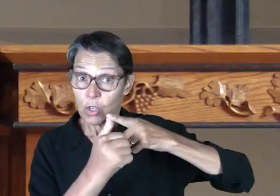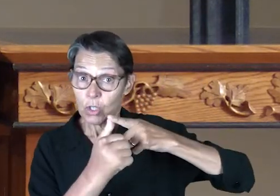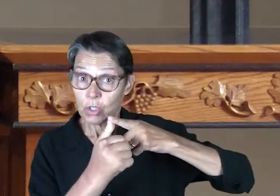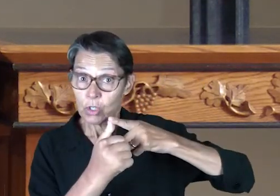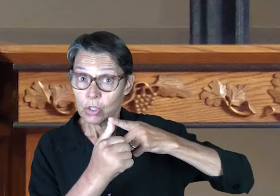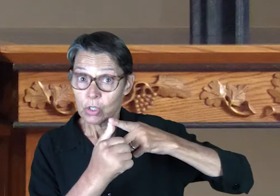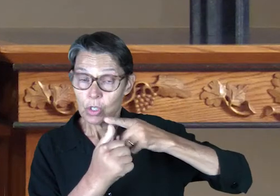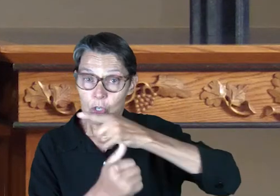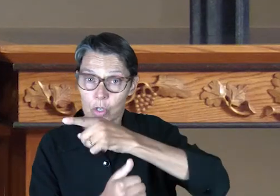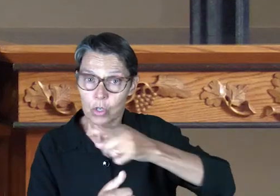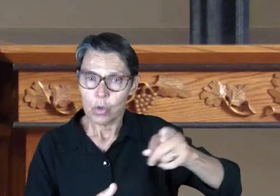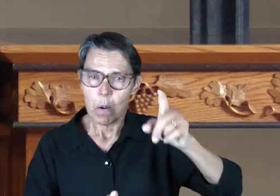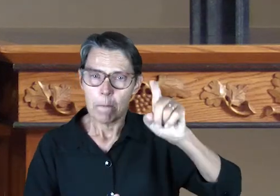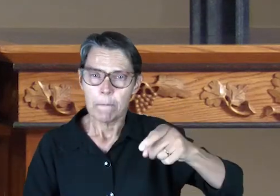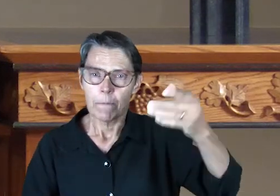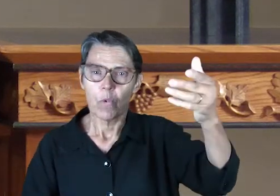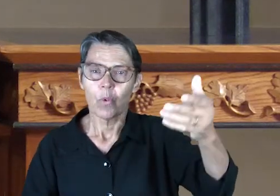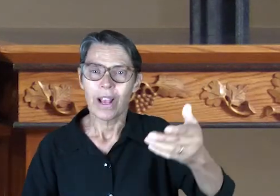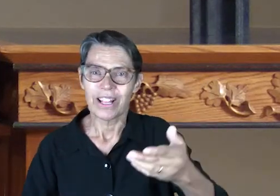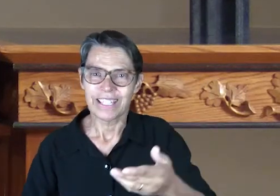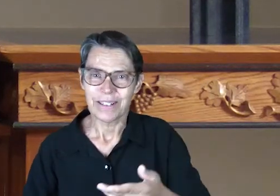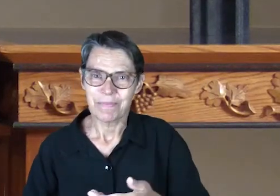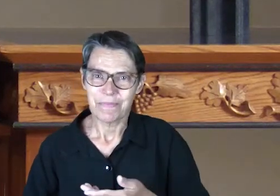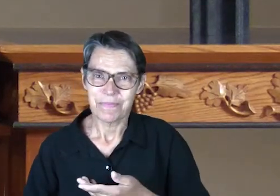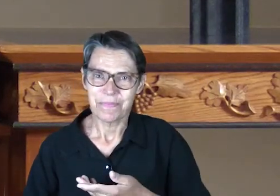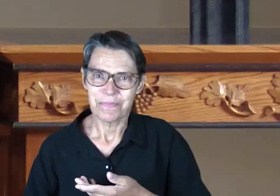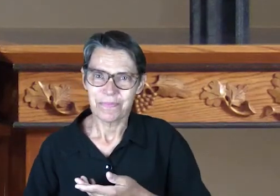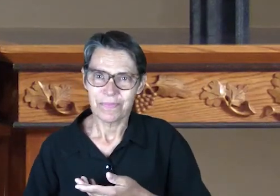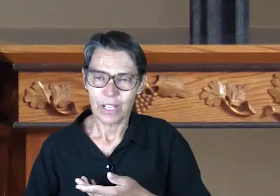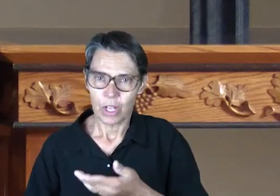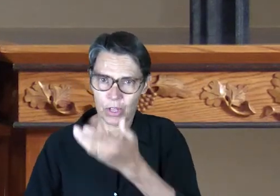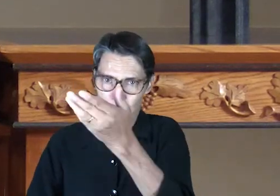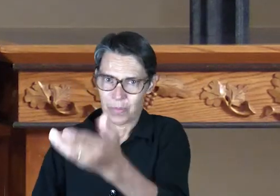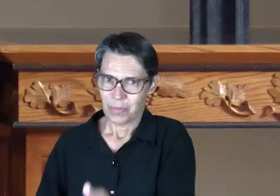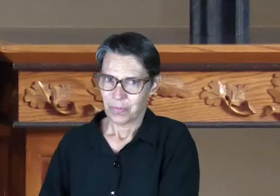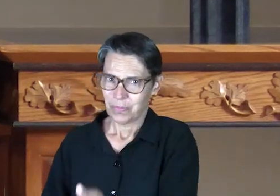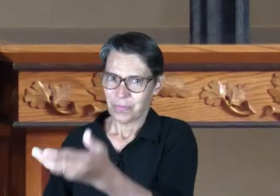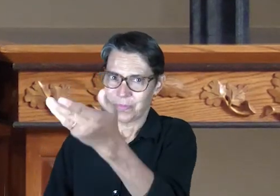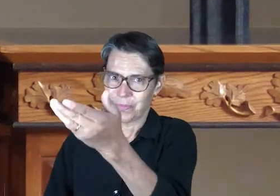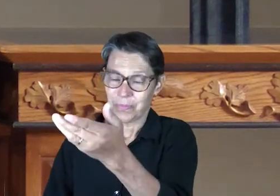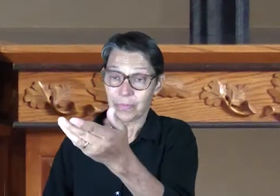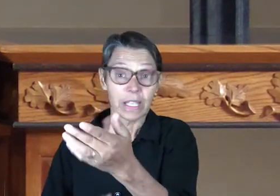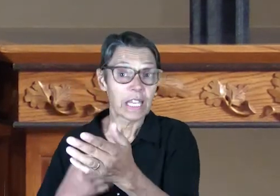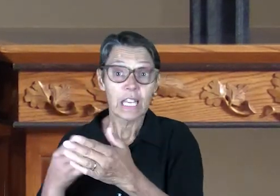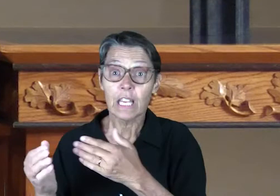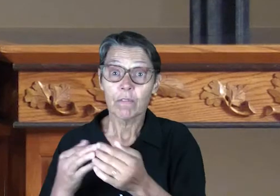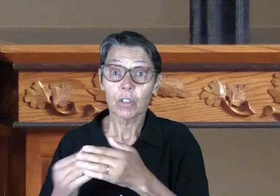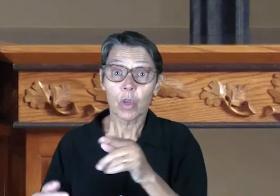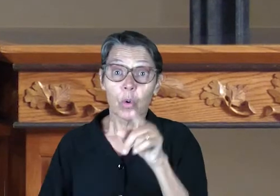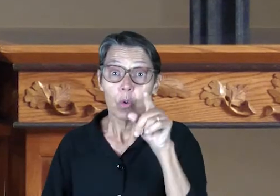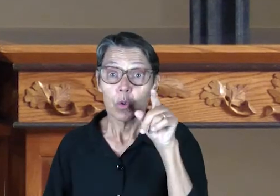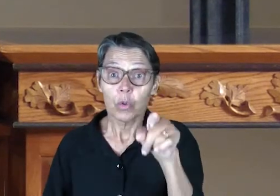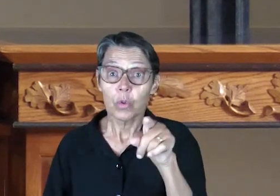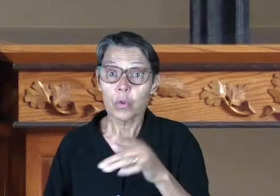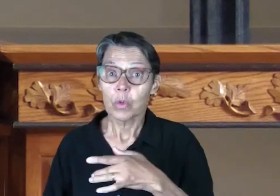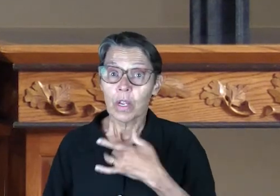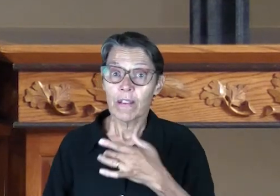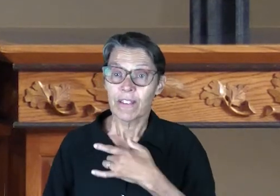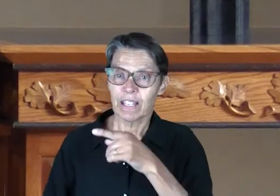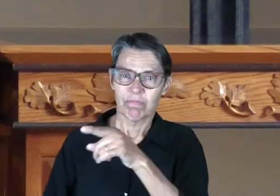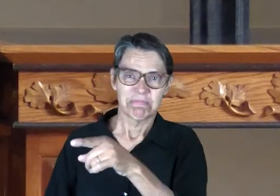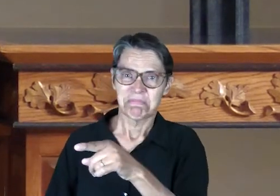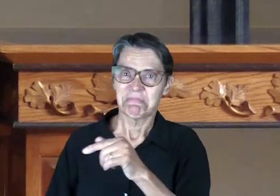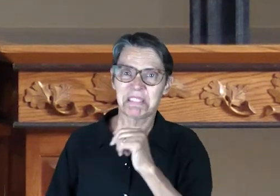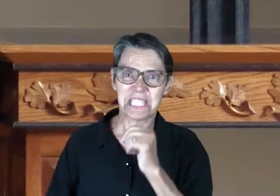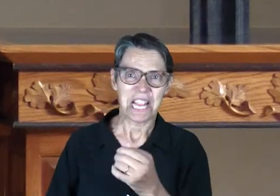the first thing you have to do is welcome who the person is that you see